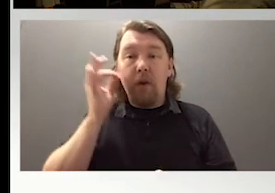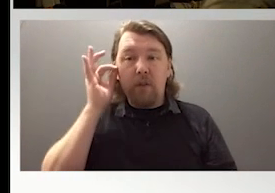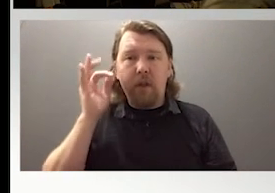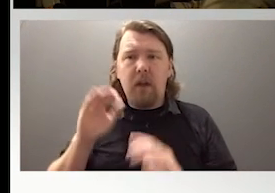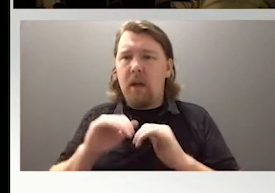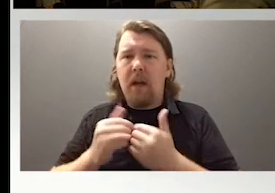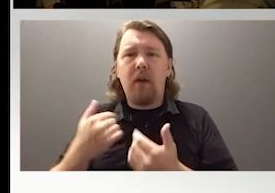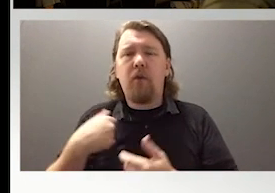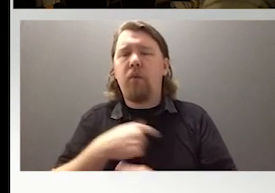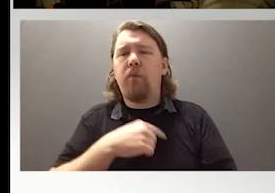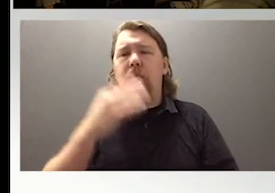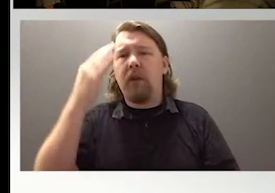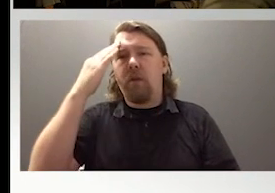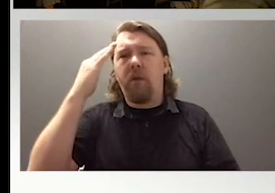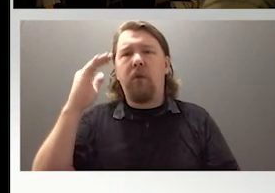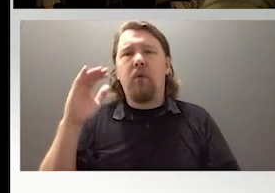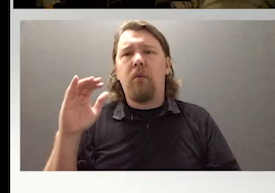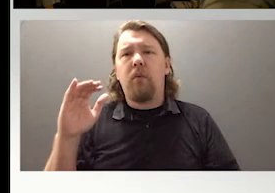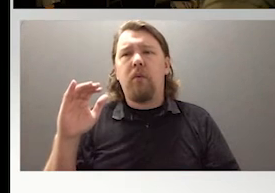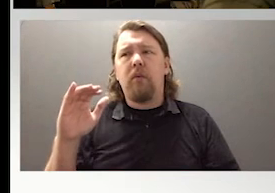how do we know if